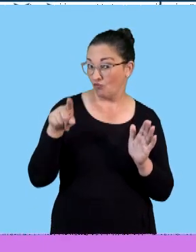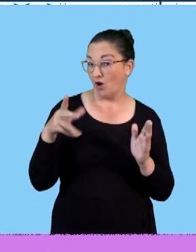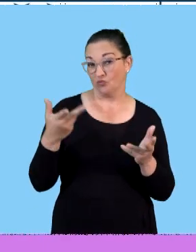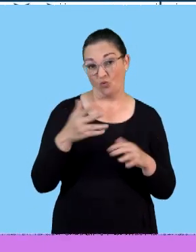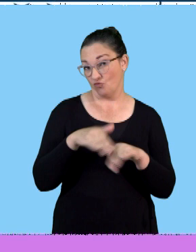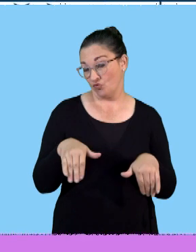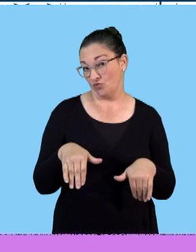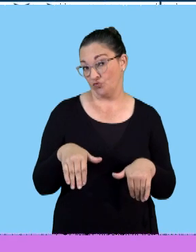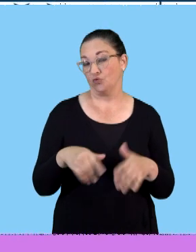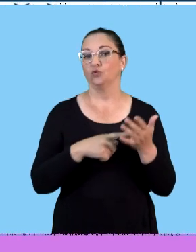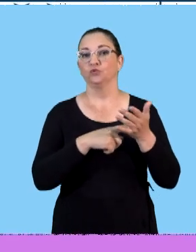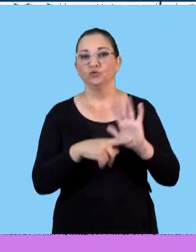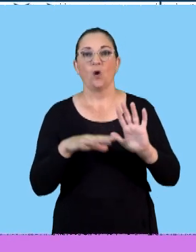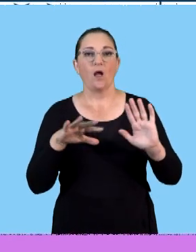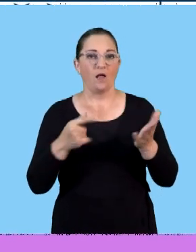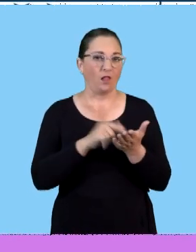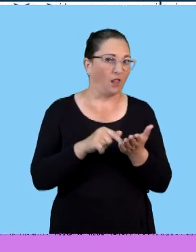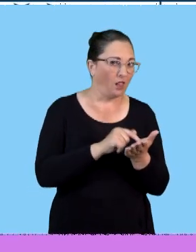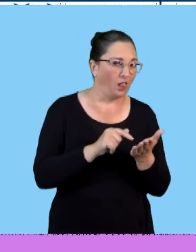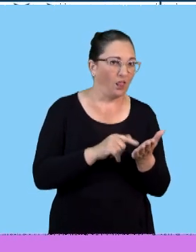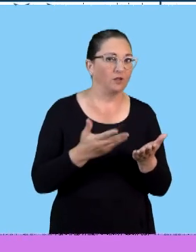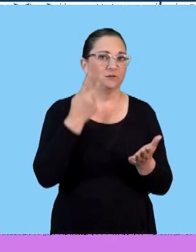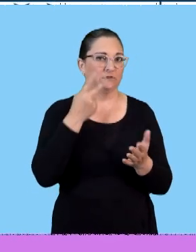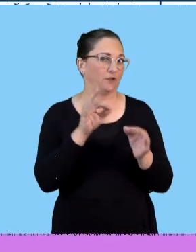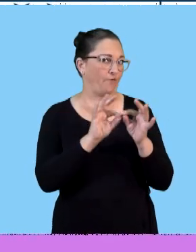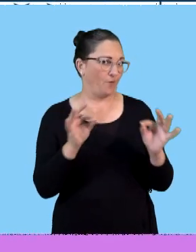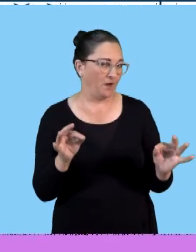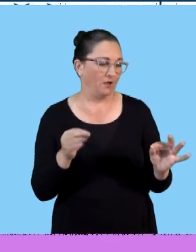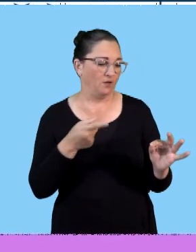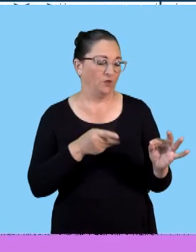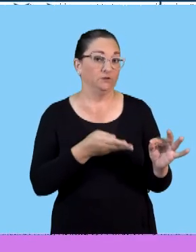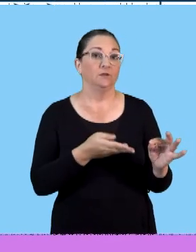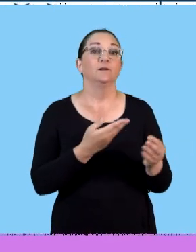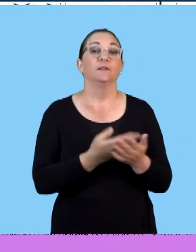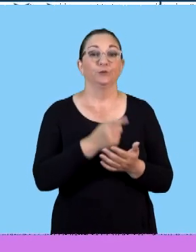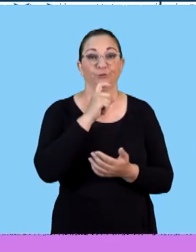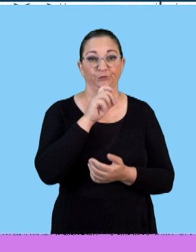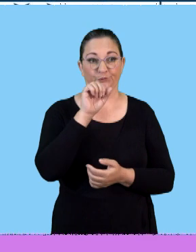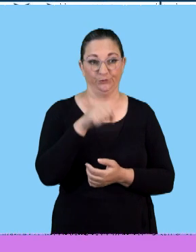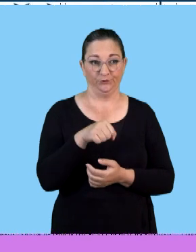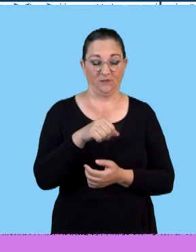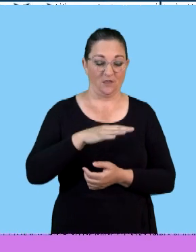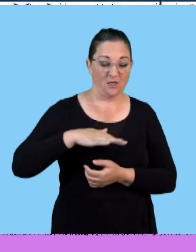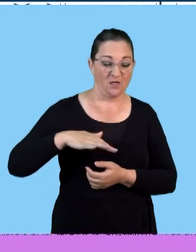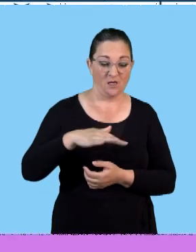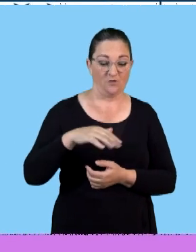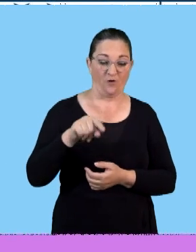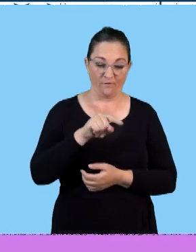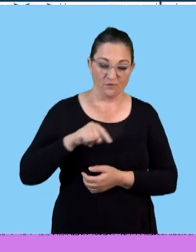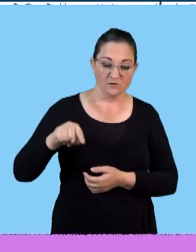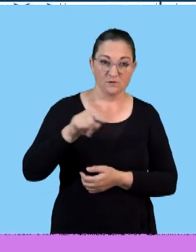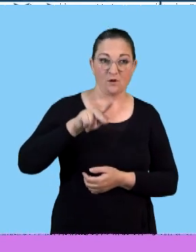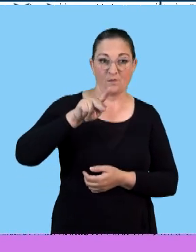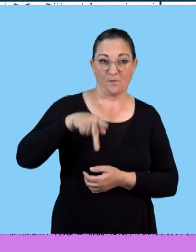correct or not. Now, let's look at the formula. It says you may use the formula, area of a circle is